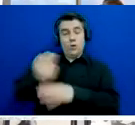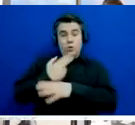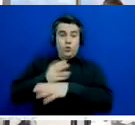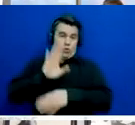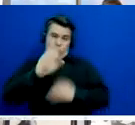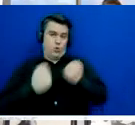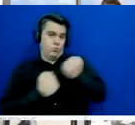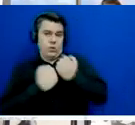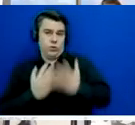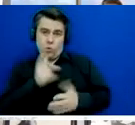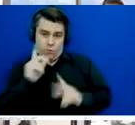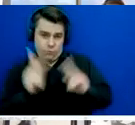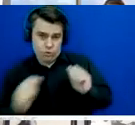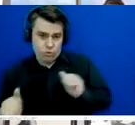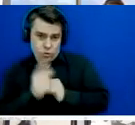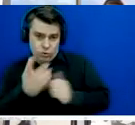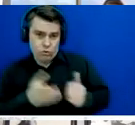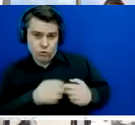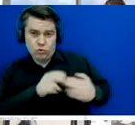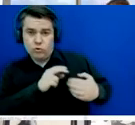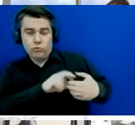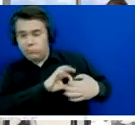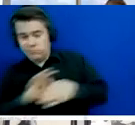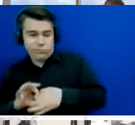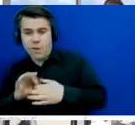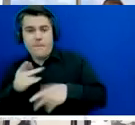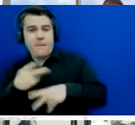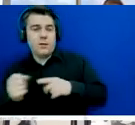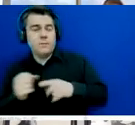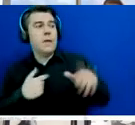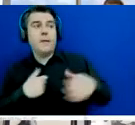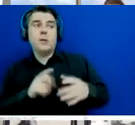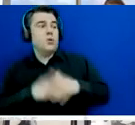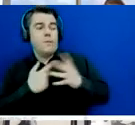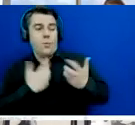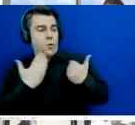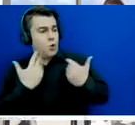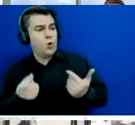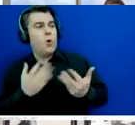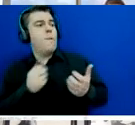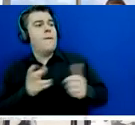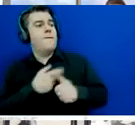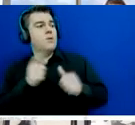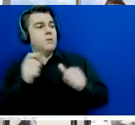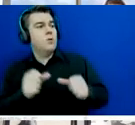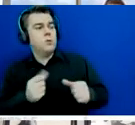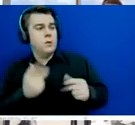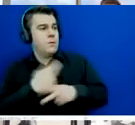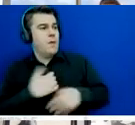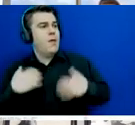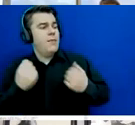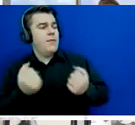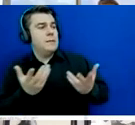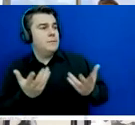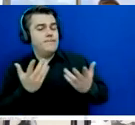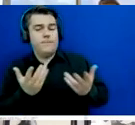person that brought you to Plexus, get them on the phone and say, hey, I'm in, let's go. I want to make my first post, can you help me? And we also have